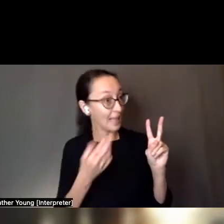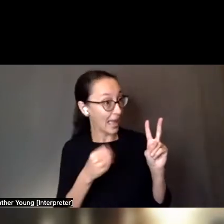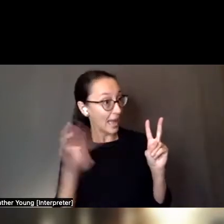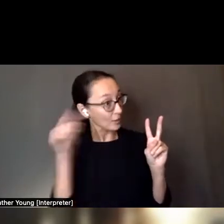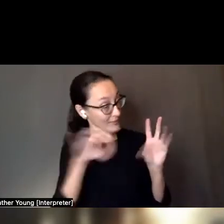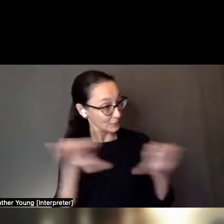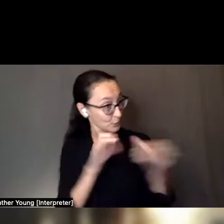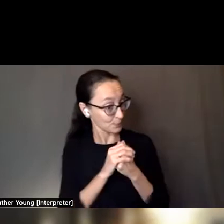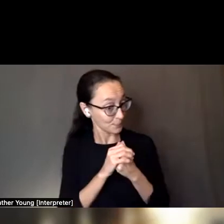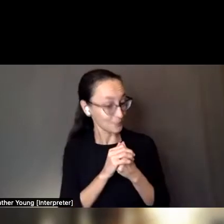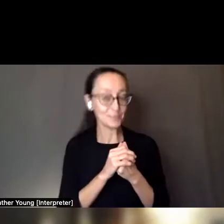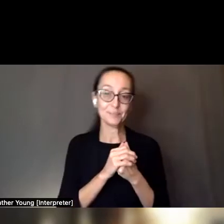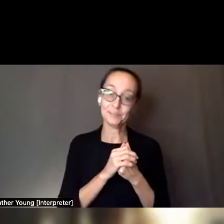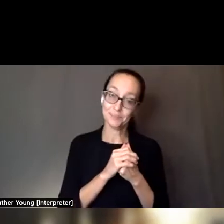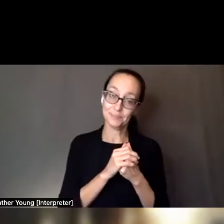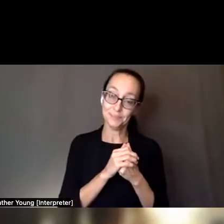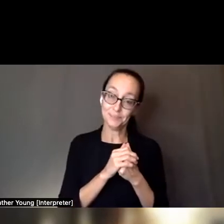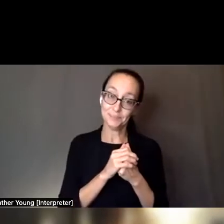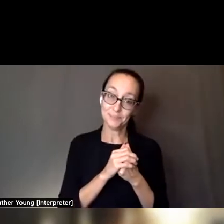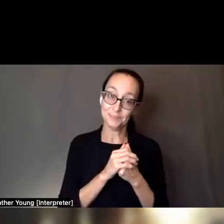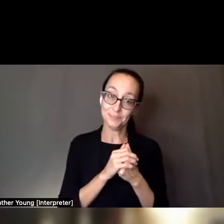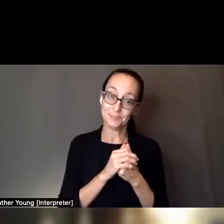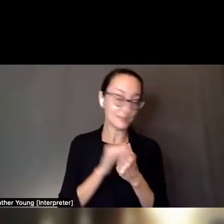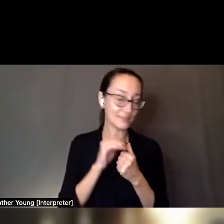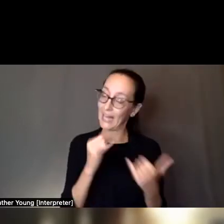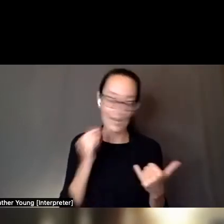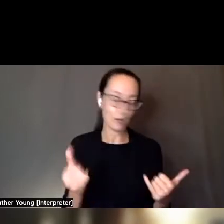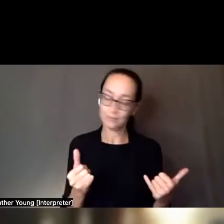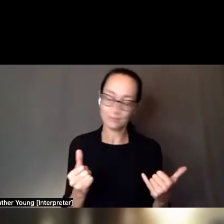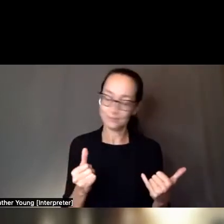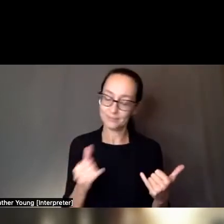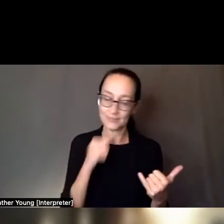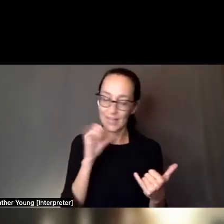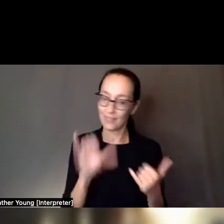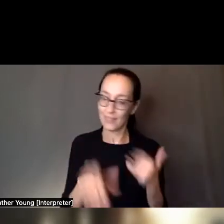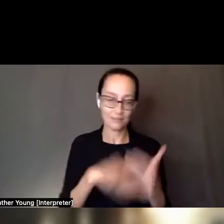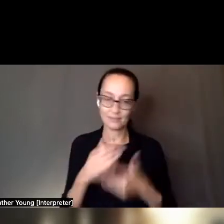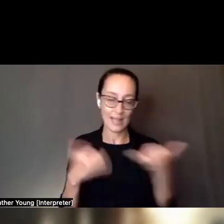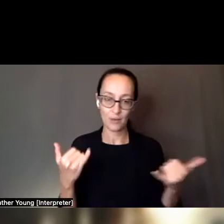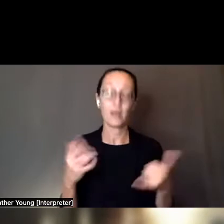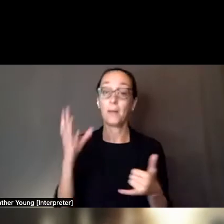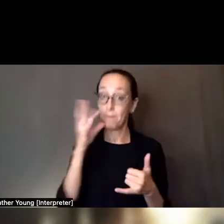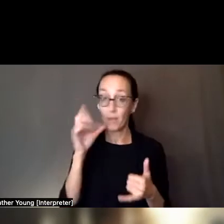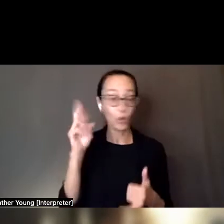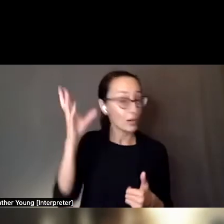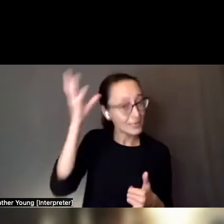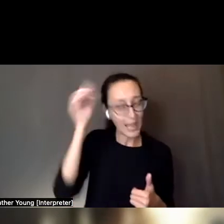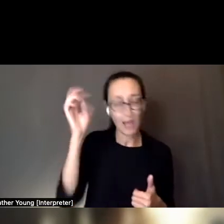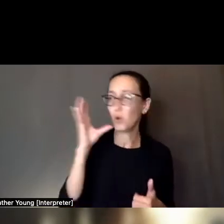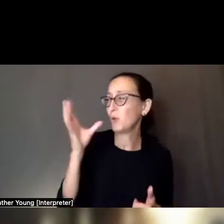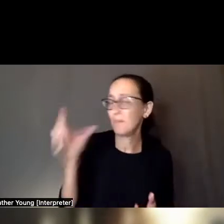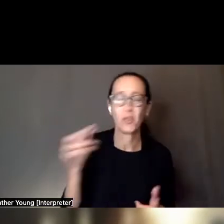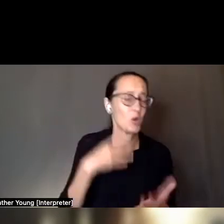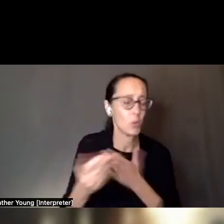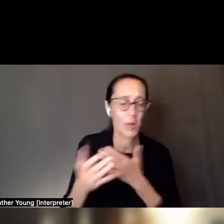do?" And that's not how we do it now at all. The mom or dad or grandma, whoever it